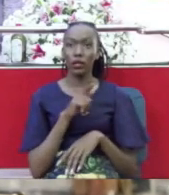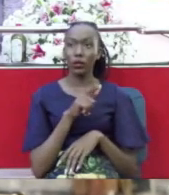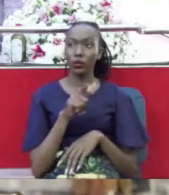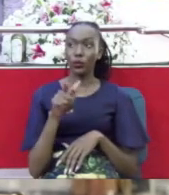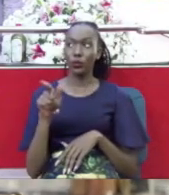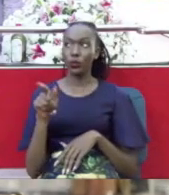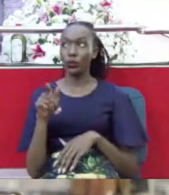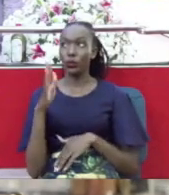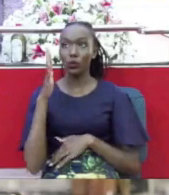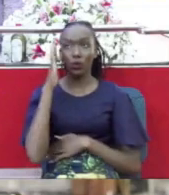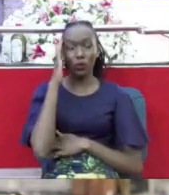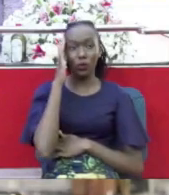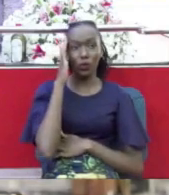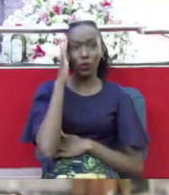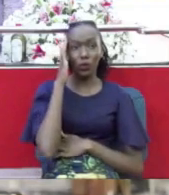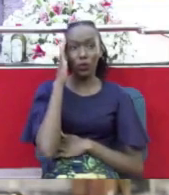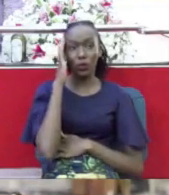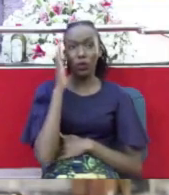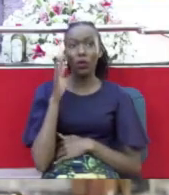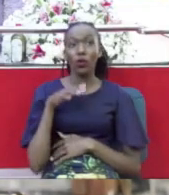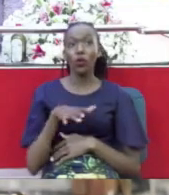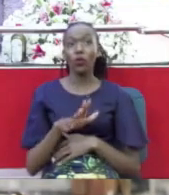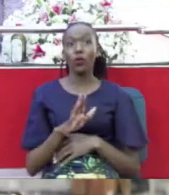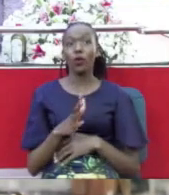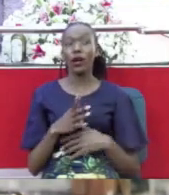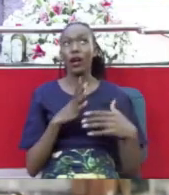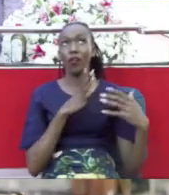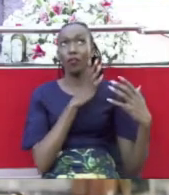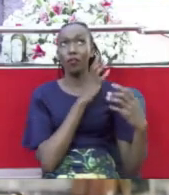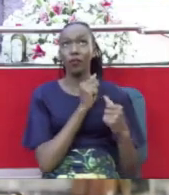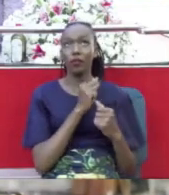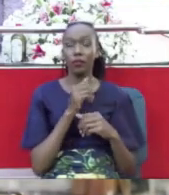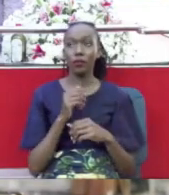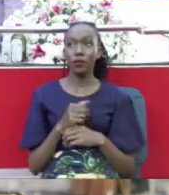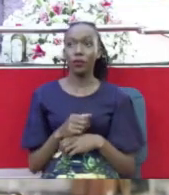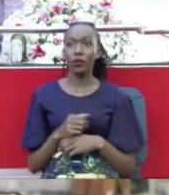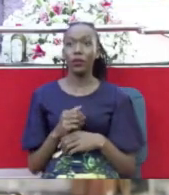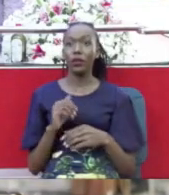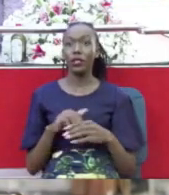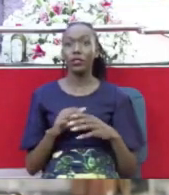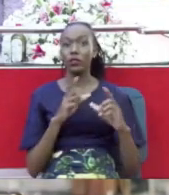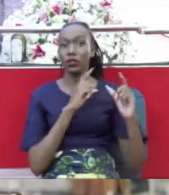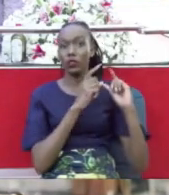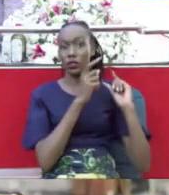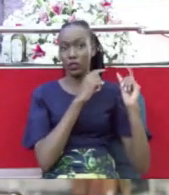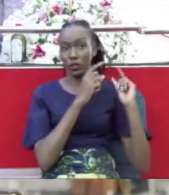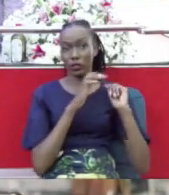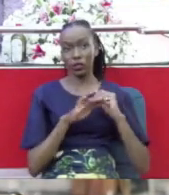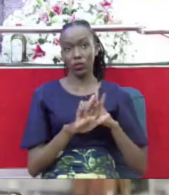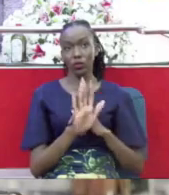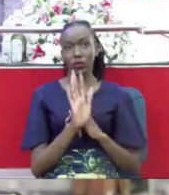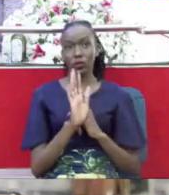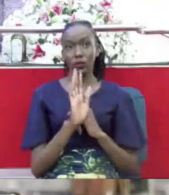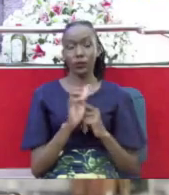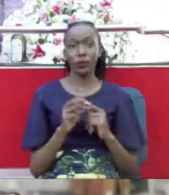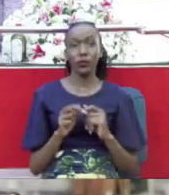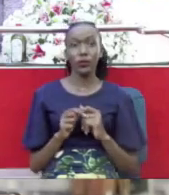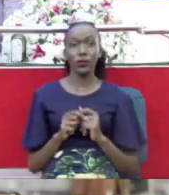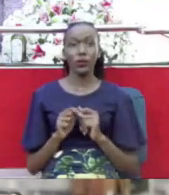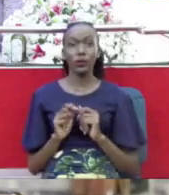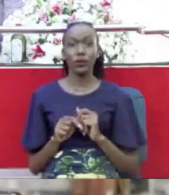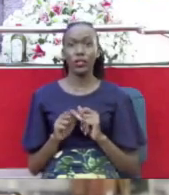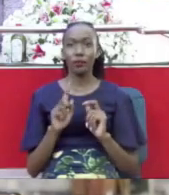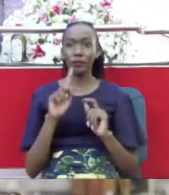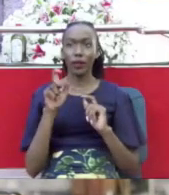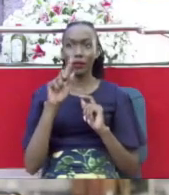tunaelewa tunapopitisha imani yetu kwa kizazi kijacho. And again, another disclaimer, here we shall be asking ourselves a few questions. We shall